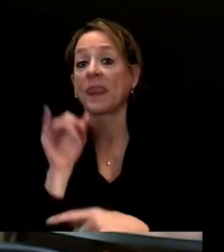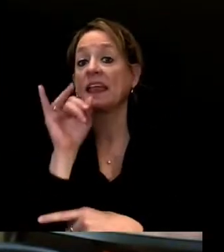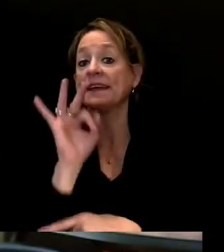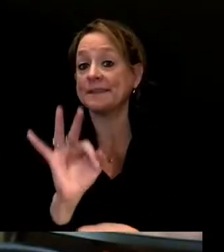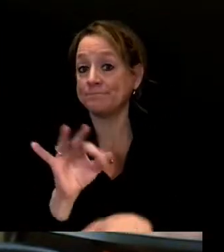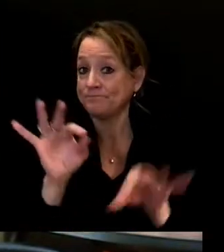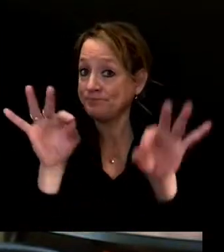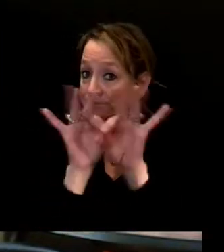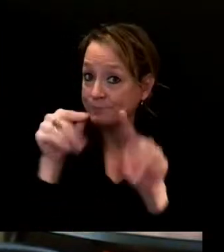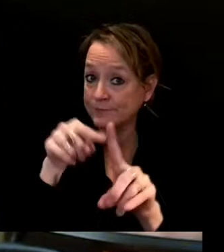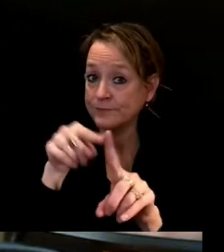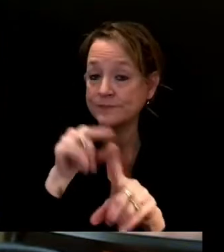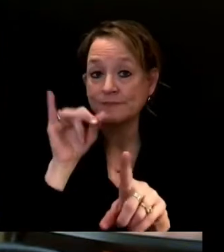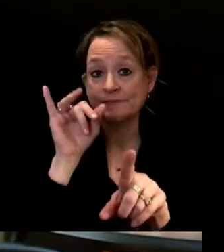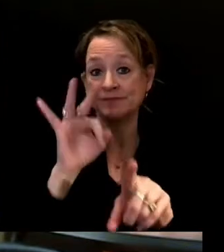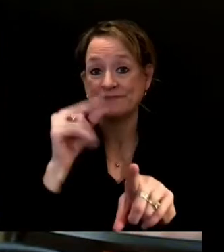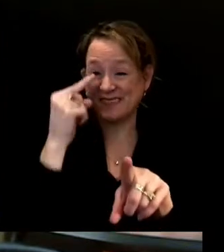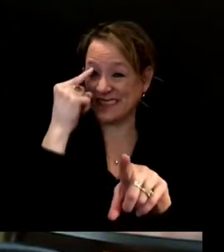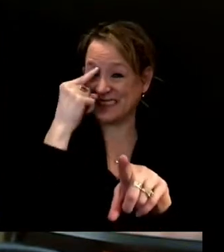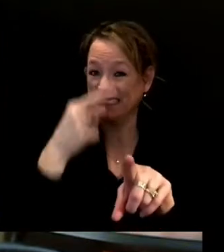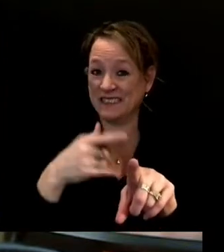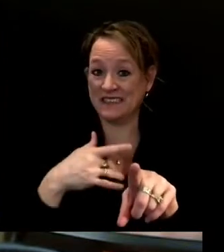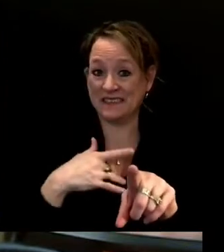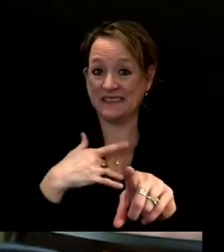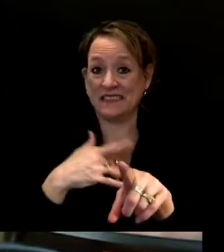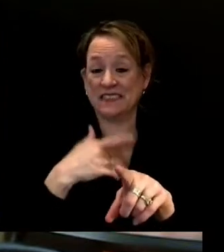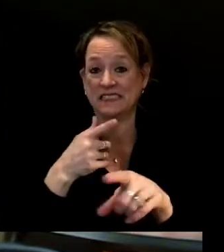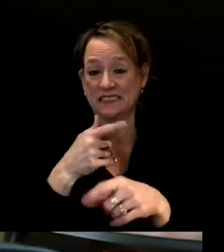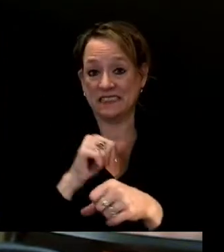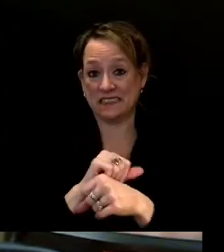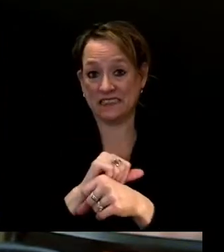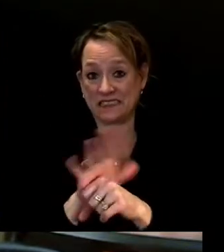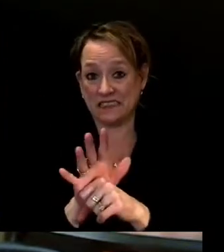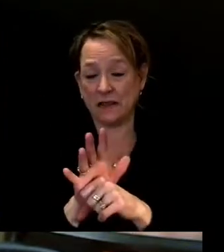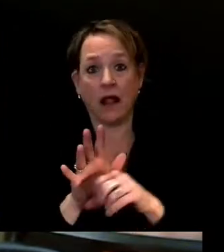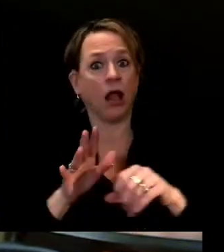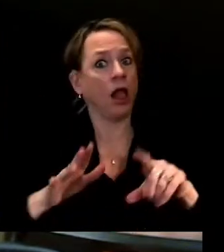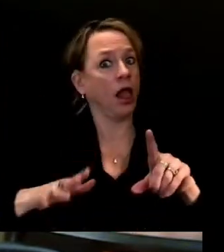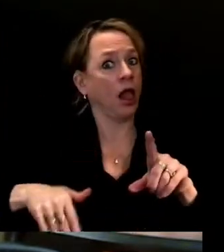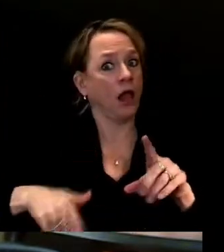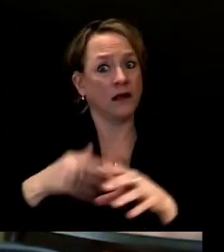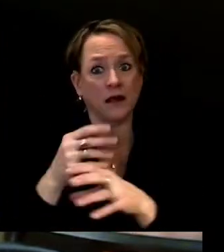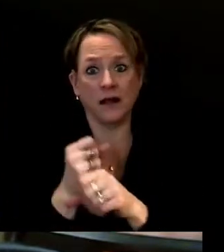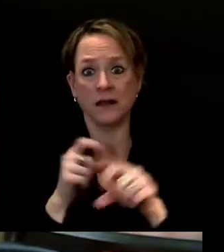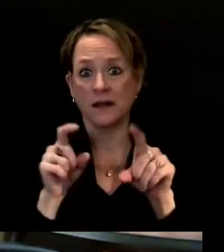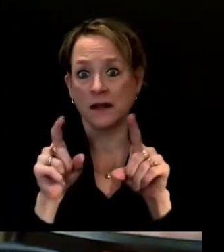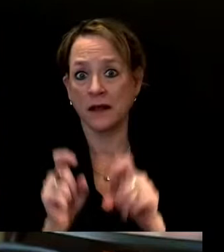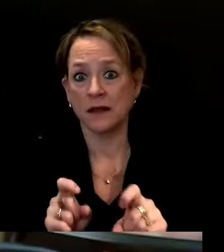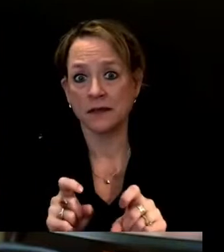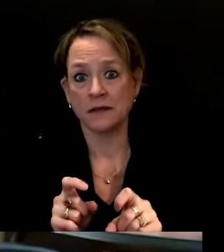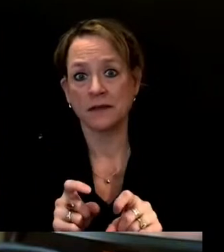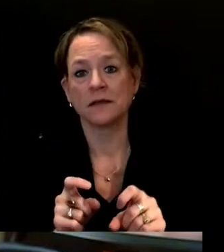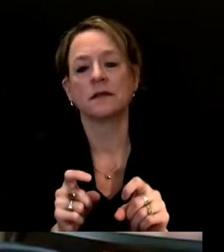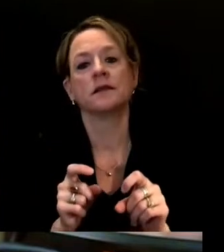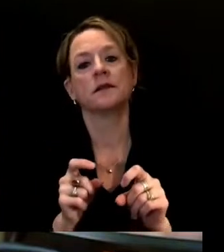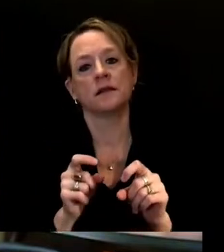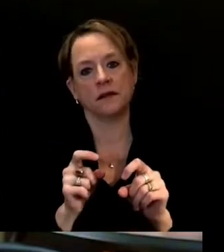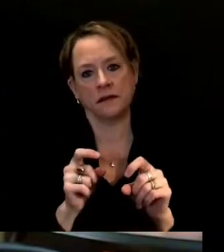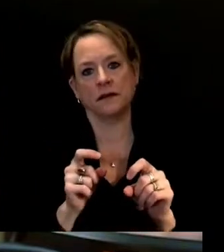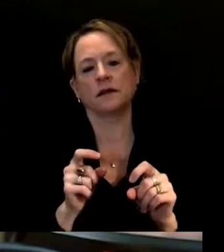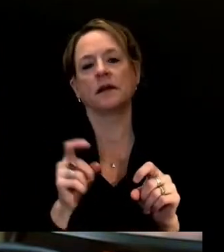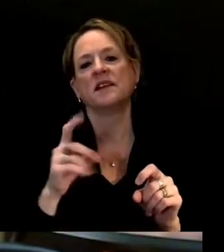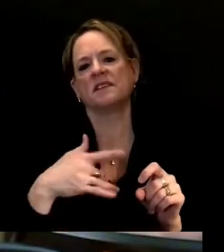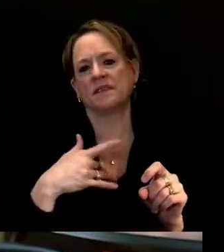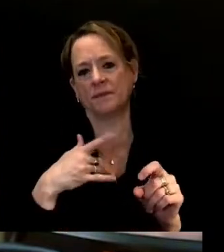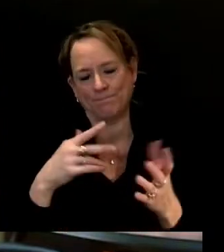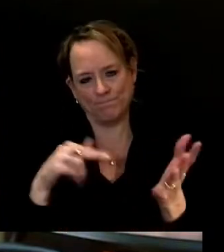are waiting for that test result. So that means wearing a well-fitting mask at all times. It means, particularly if you're